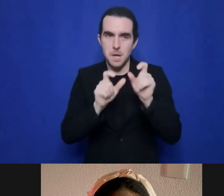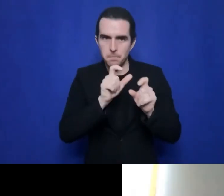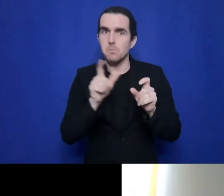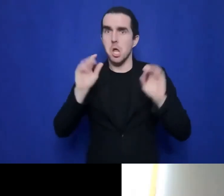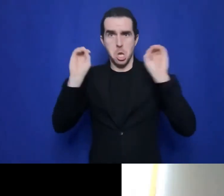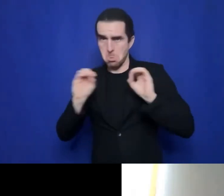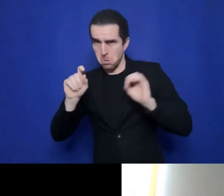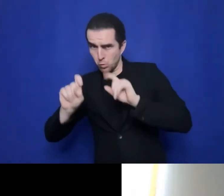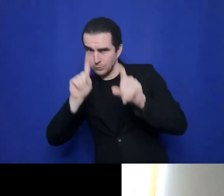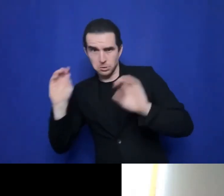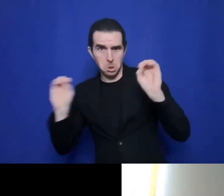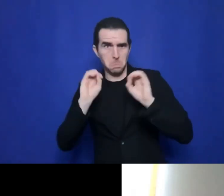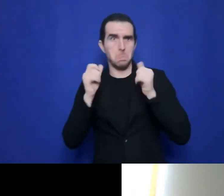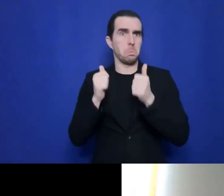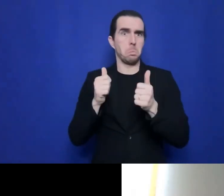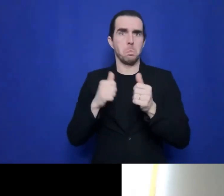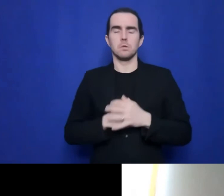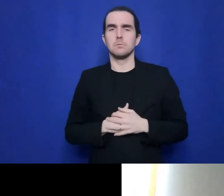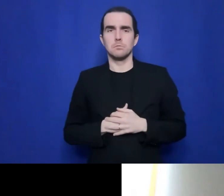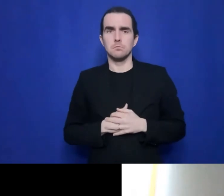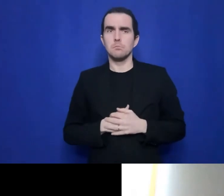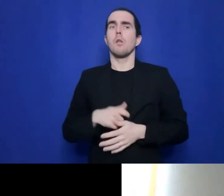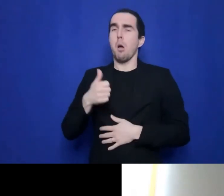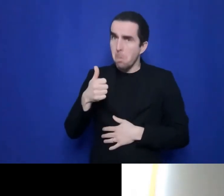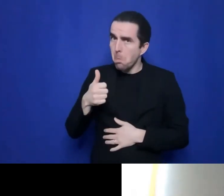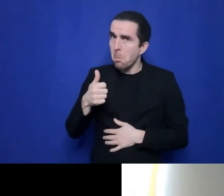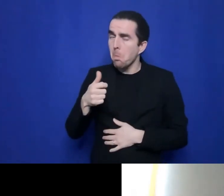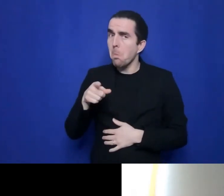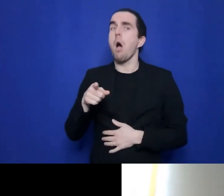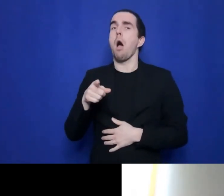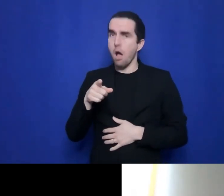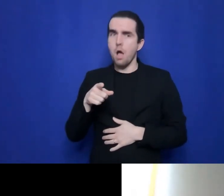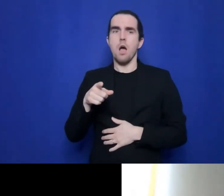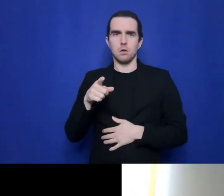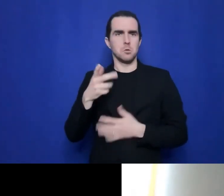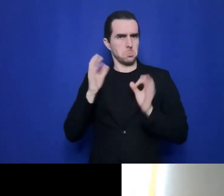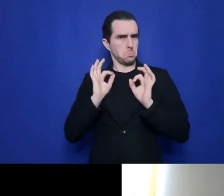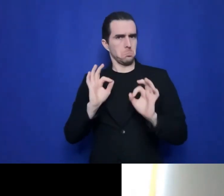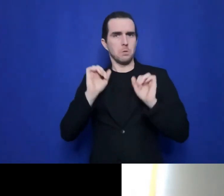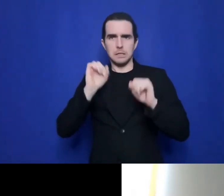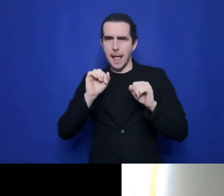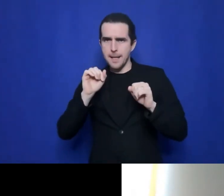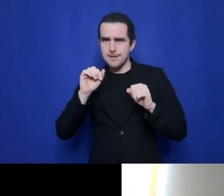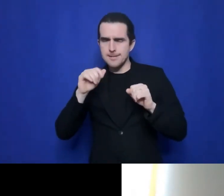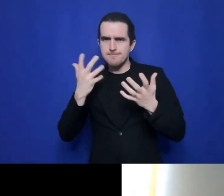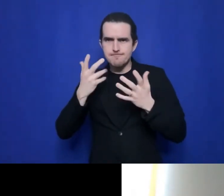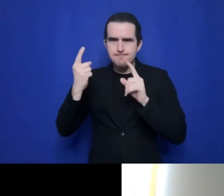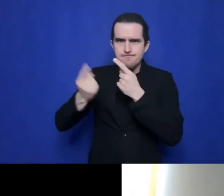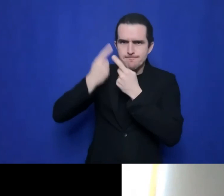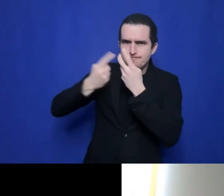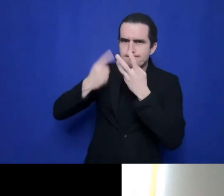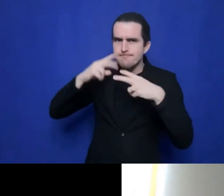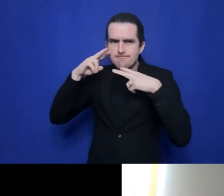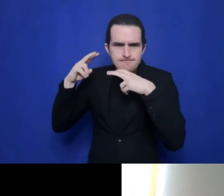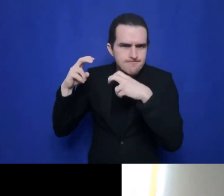barriers, especially accessibility, it's definitely very important. We need to ensure our rights, and accessibility is the